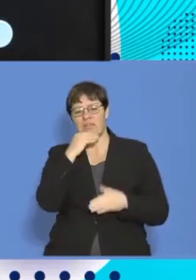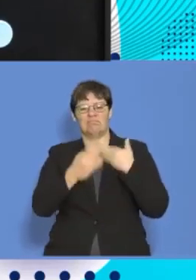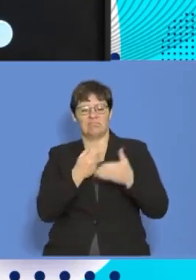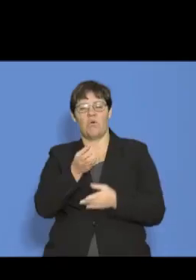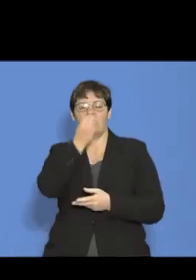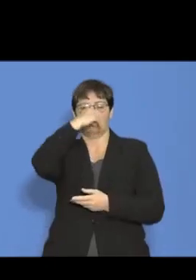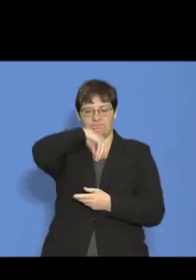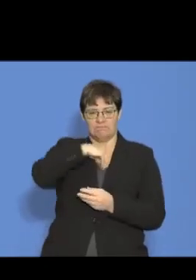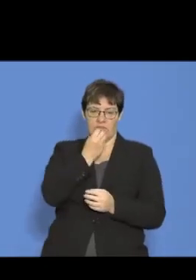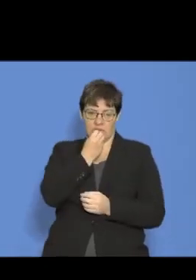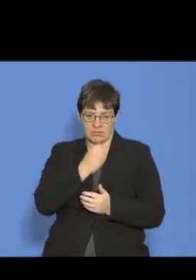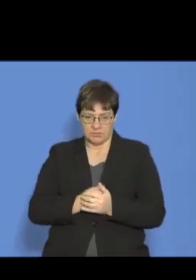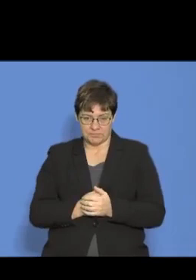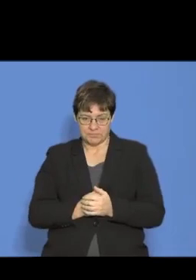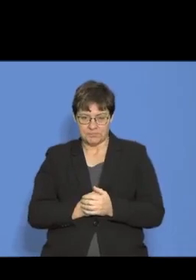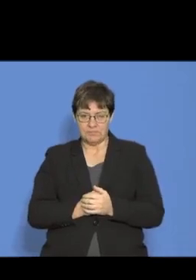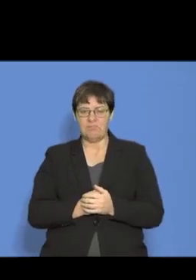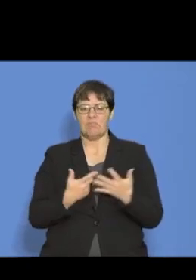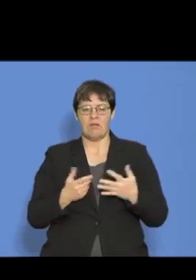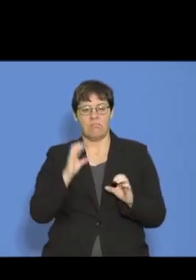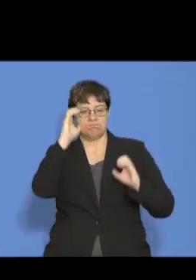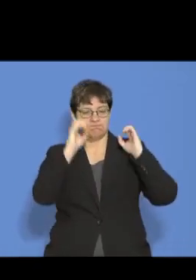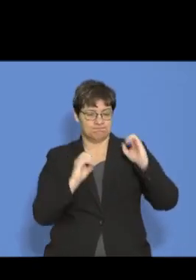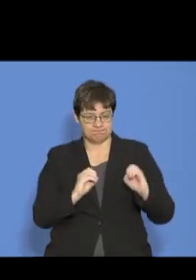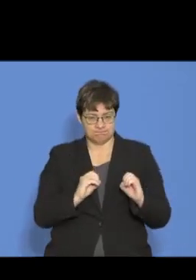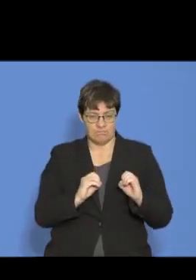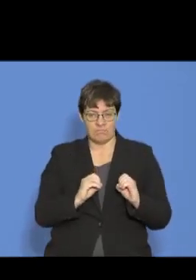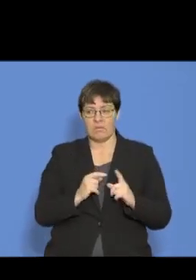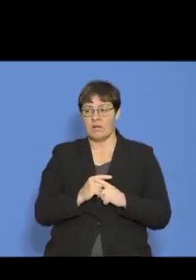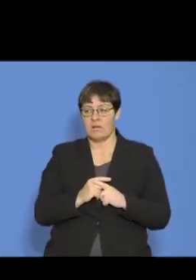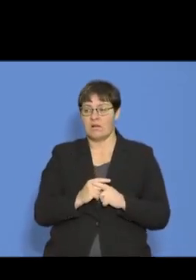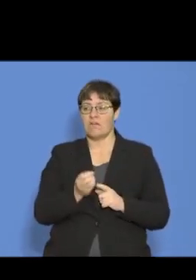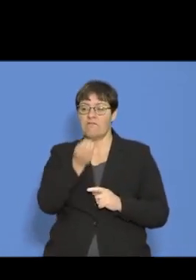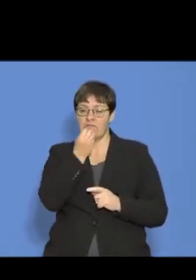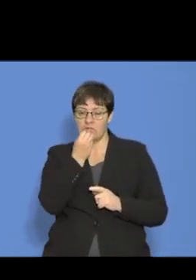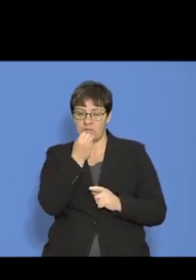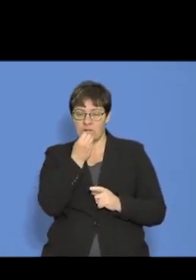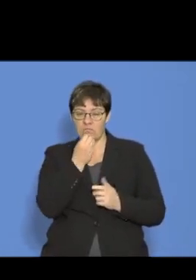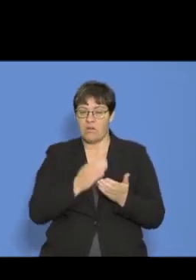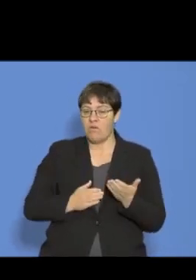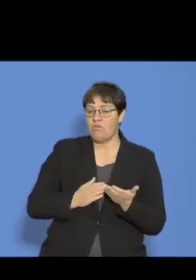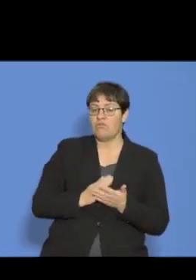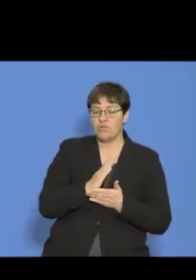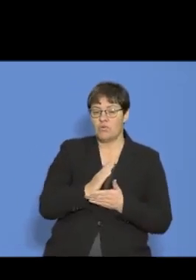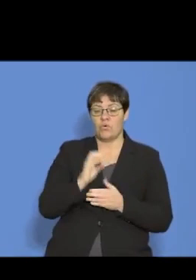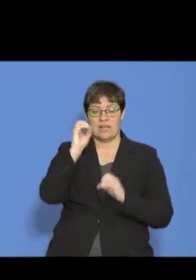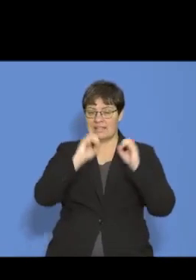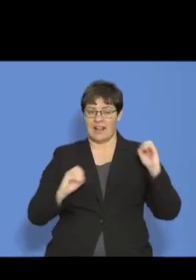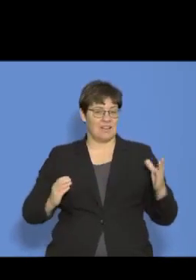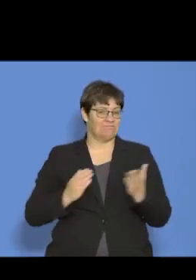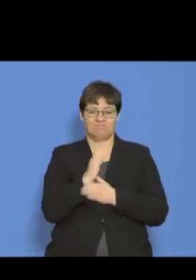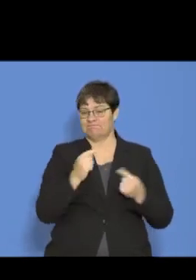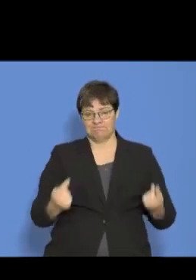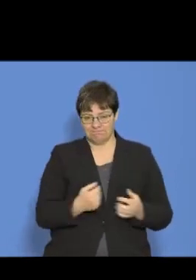food. Right, so the large molecules found in intact food cannot pass through the cell membranes. So we will